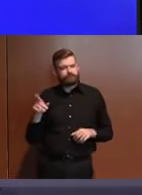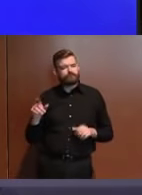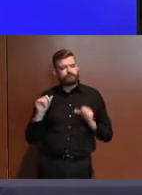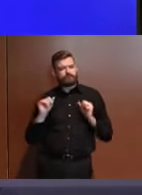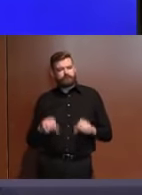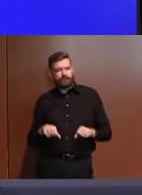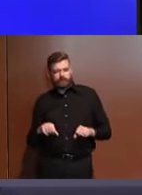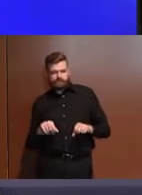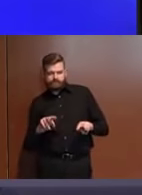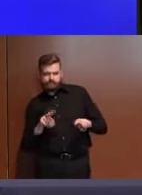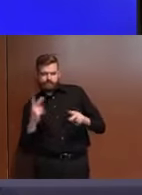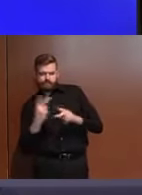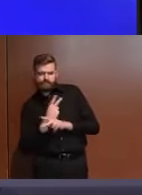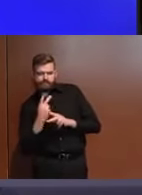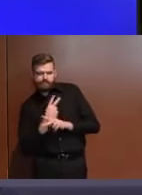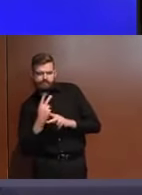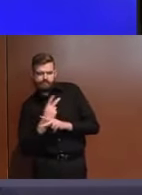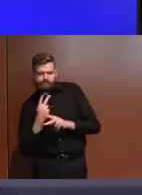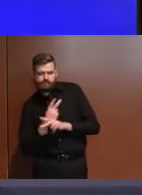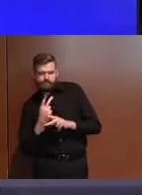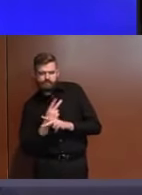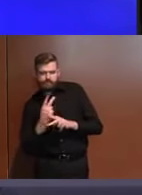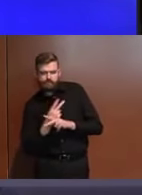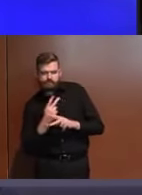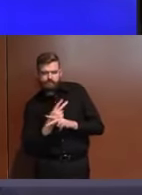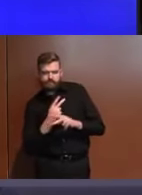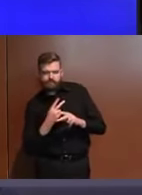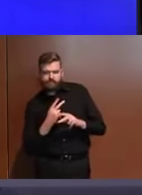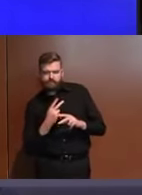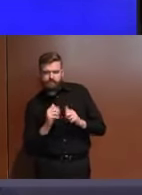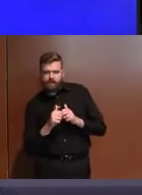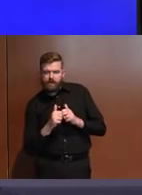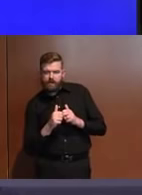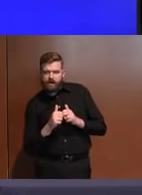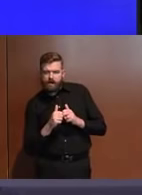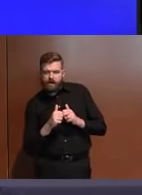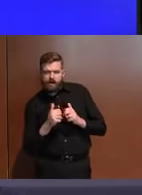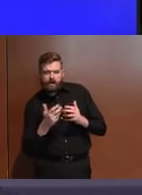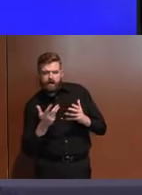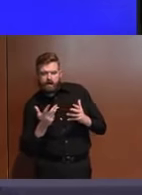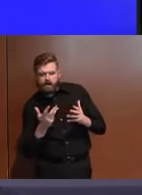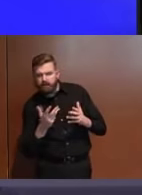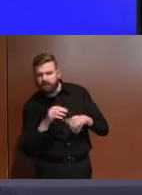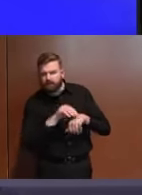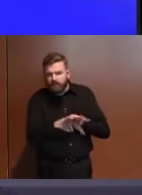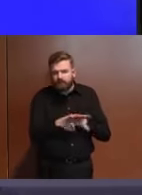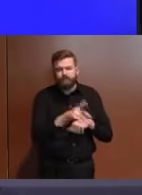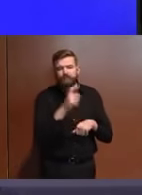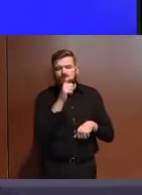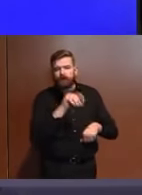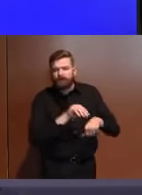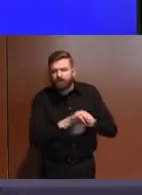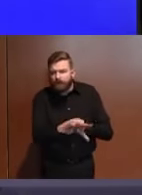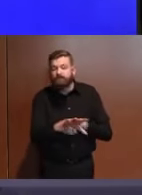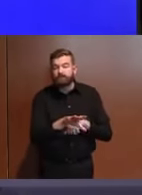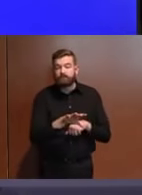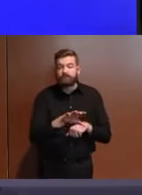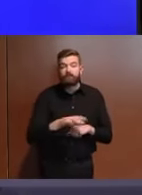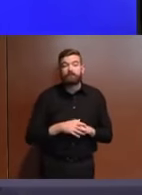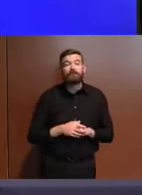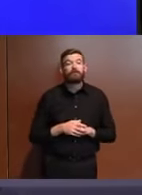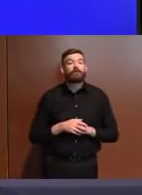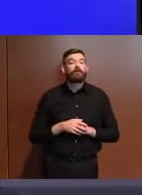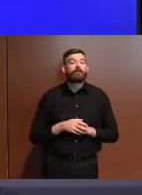our arms around this. Secondly, you said it, I want to make sure everyone hears it, because of the delays now in